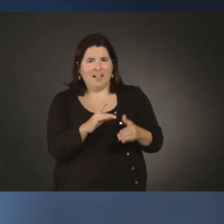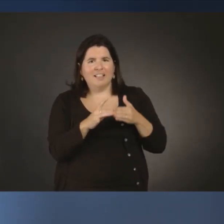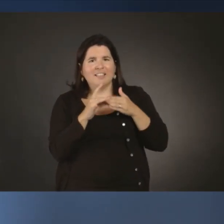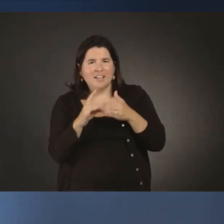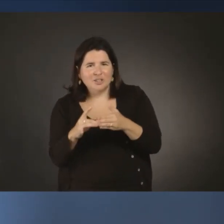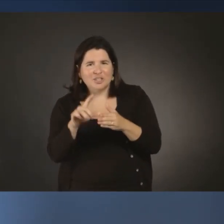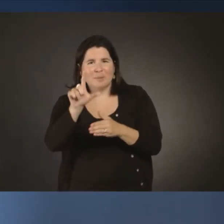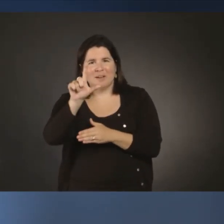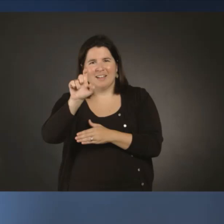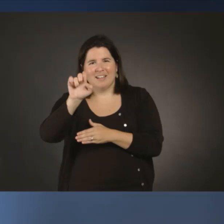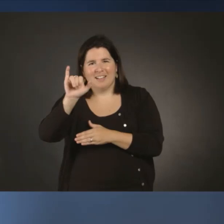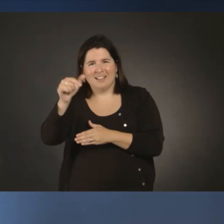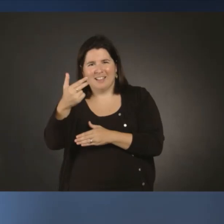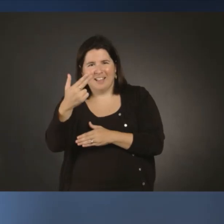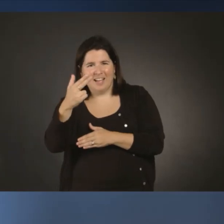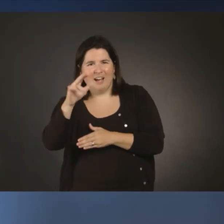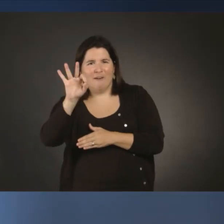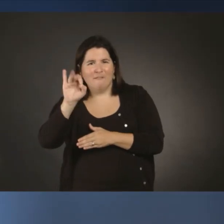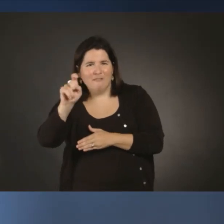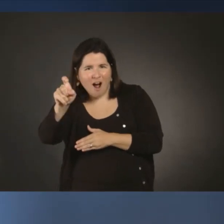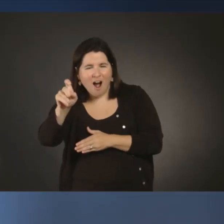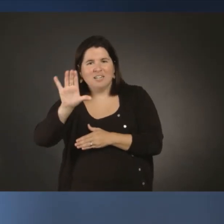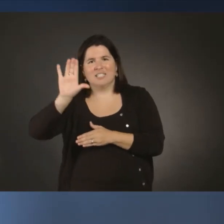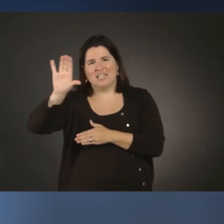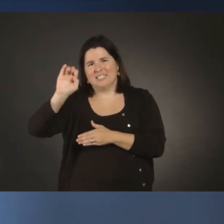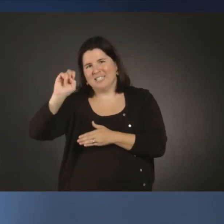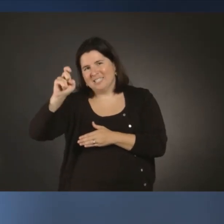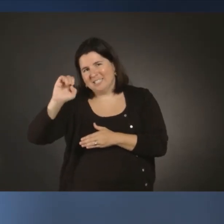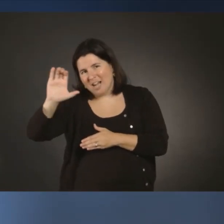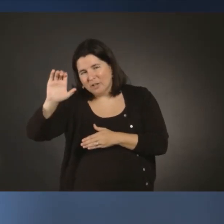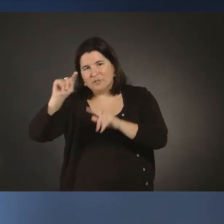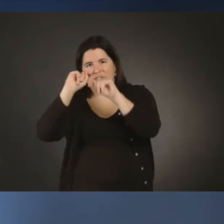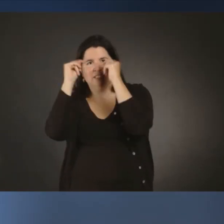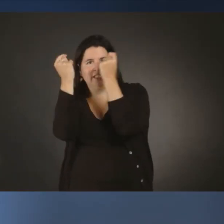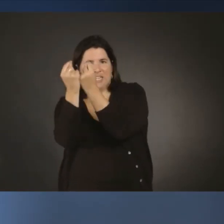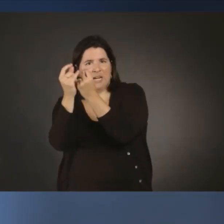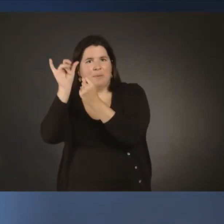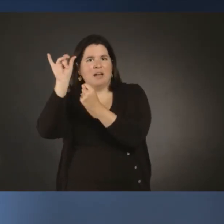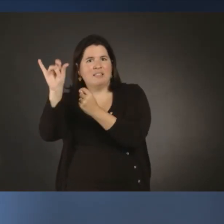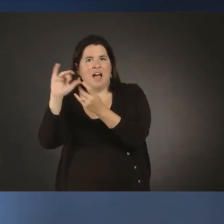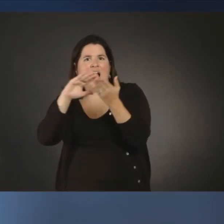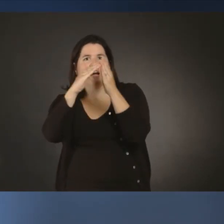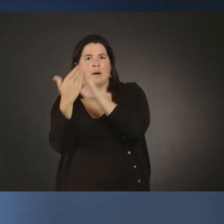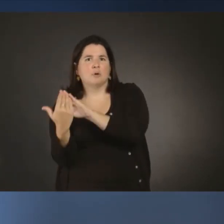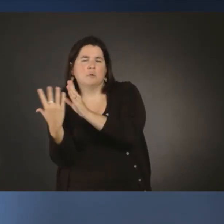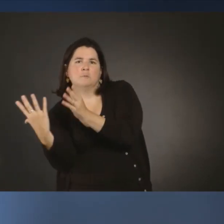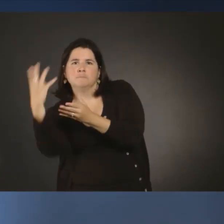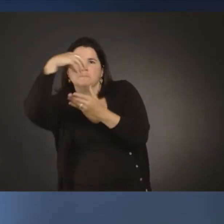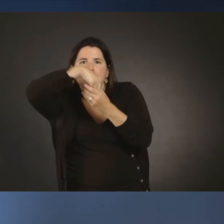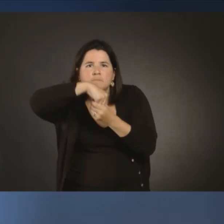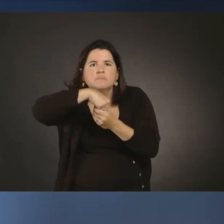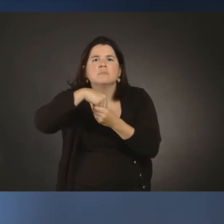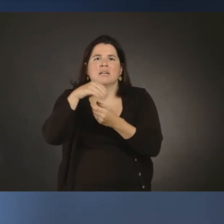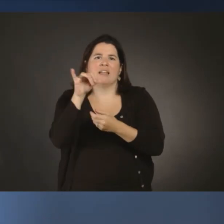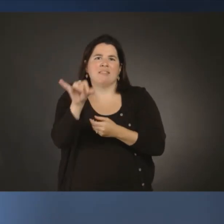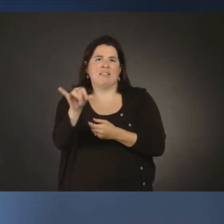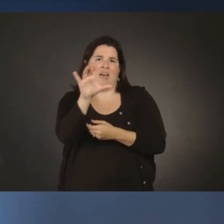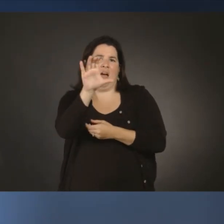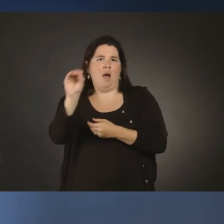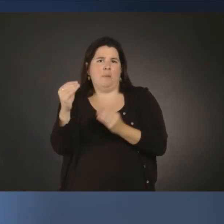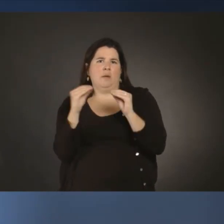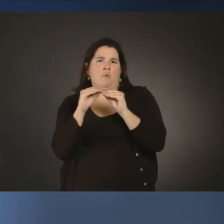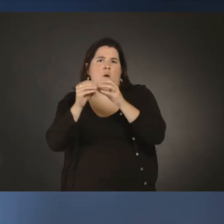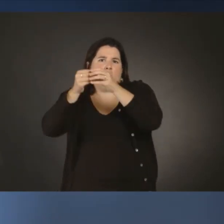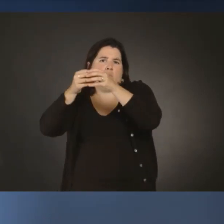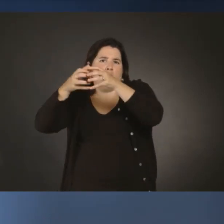and his executive team, that sense of community purpose and engagement at the company has really only grown. So Lee and his team are to